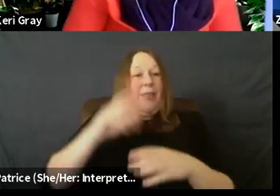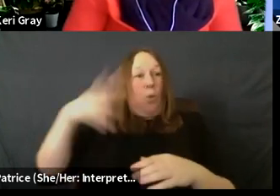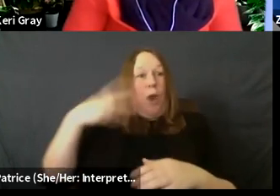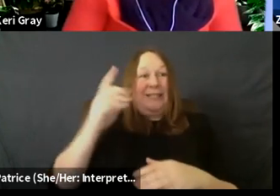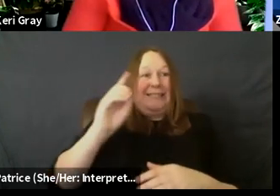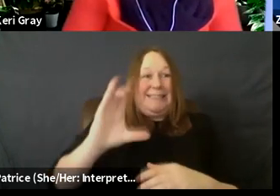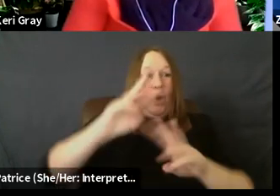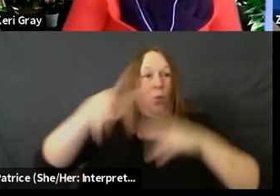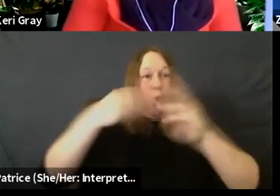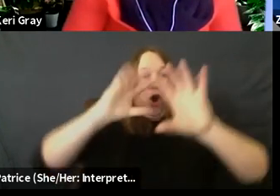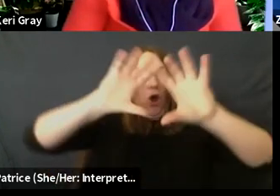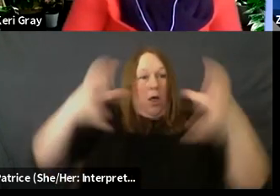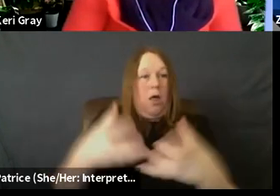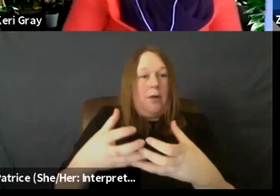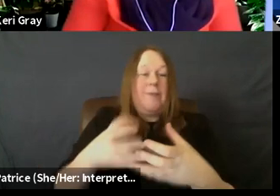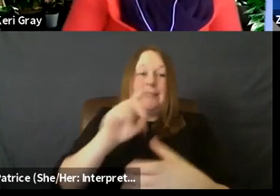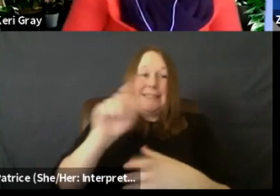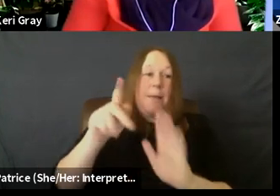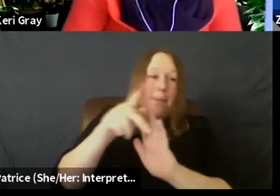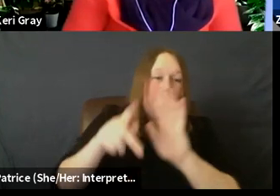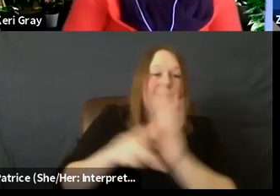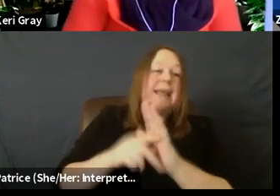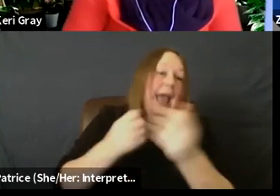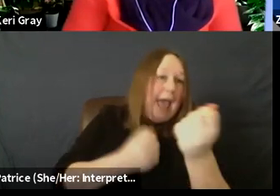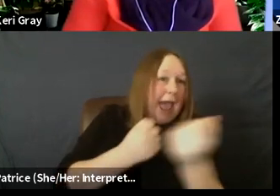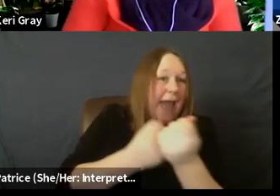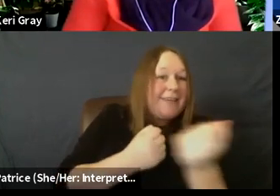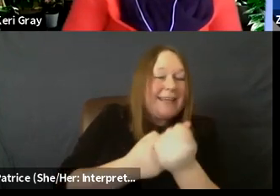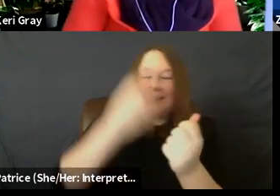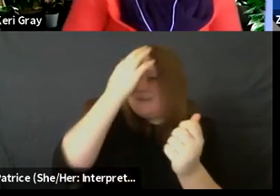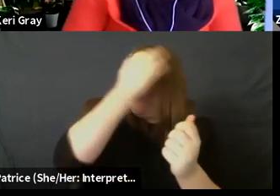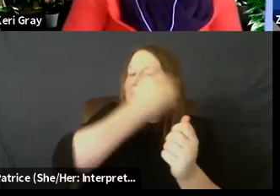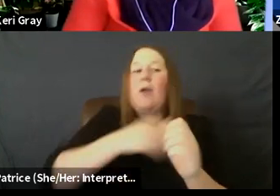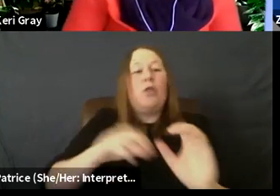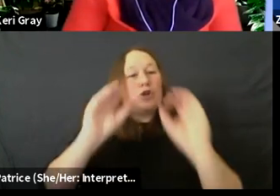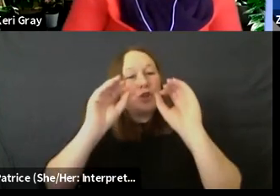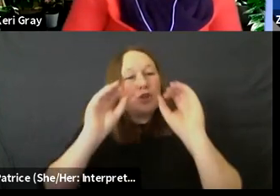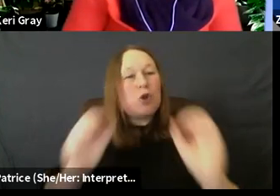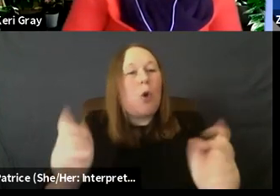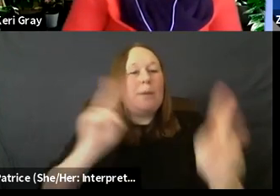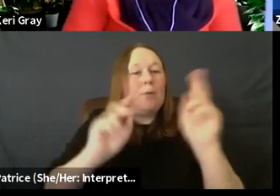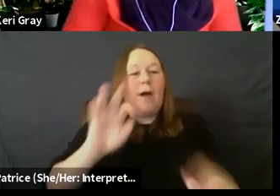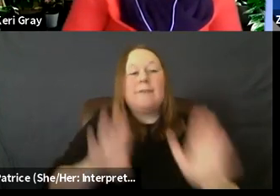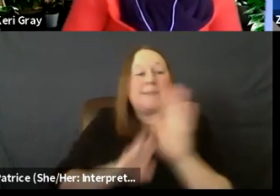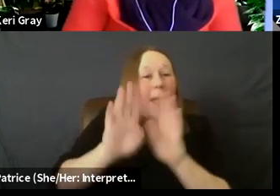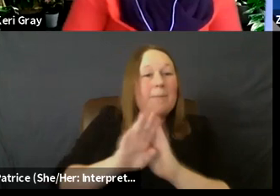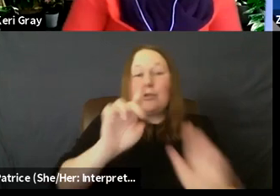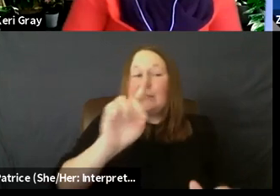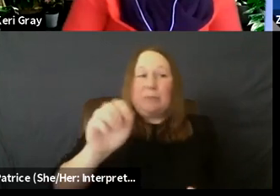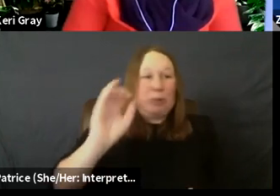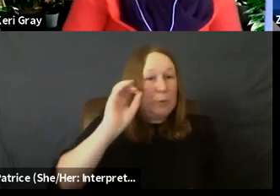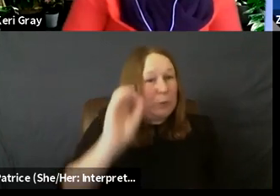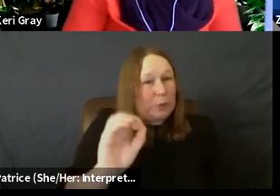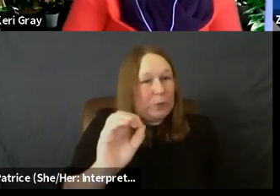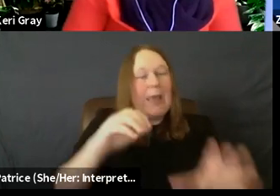D.C. world of disability policy advocates, there are no people with developmental disabilities who